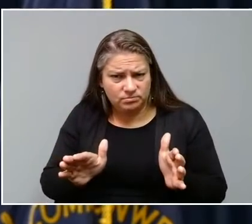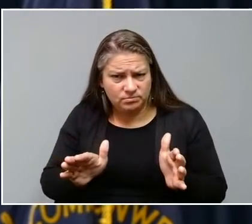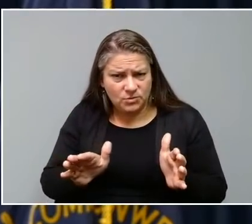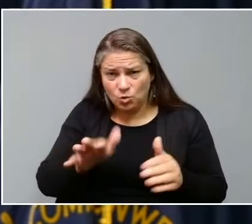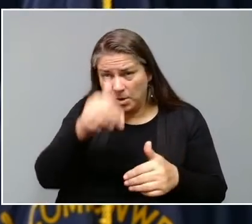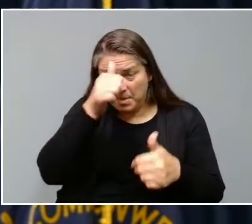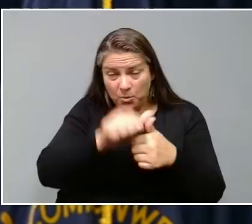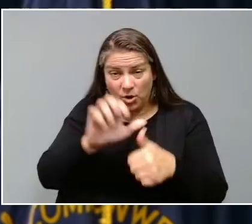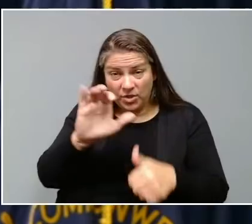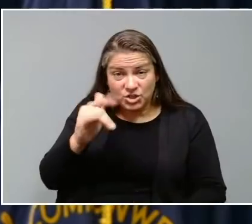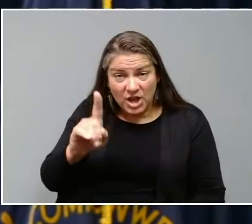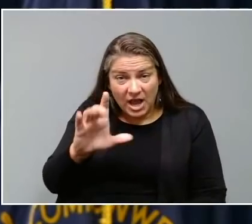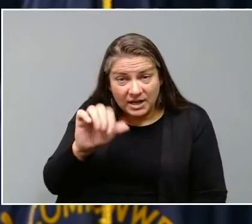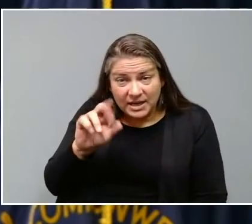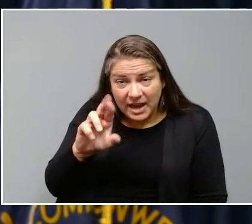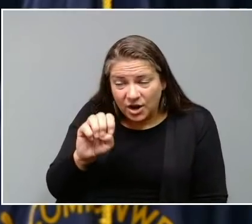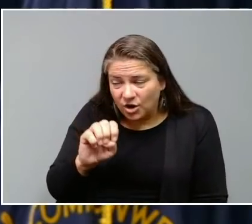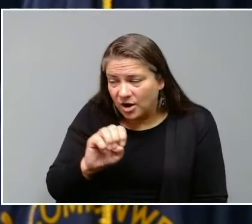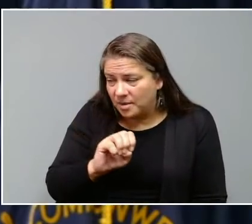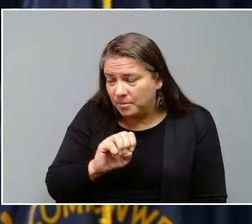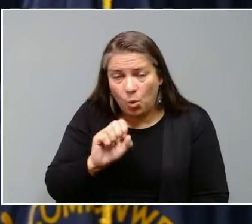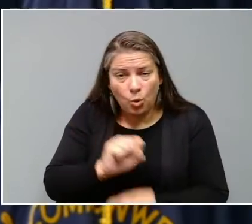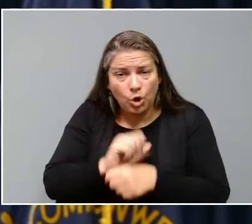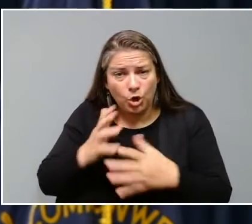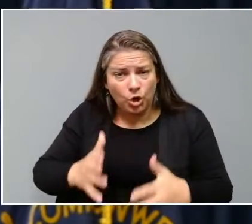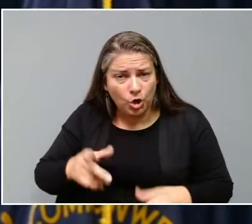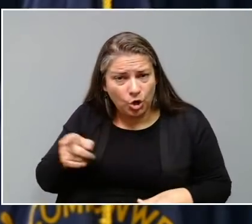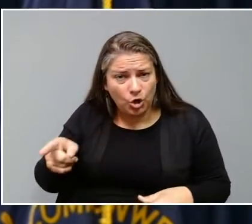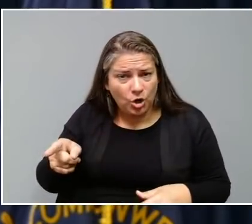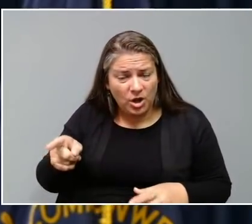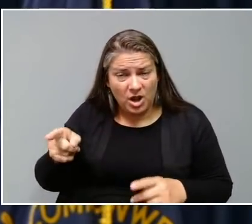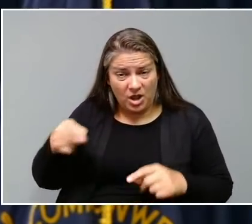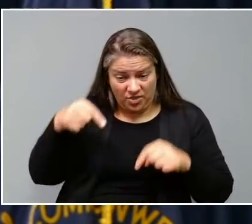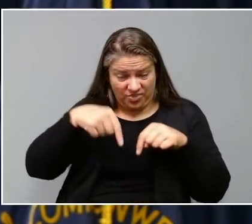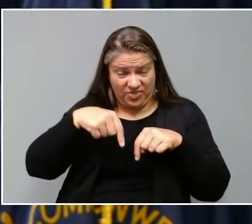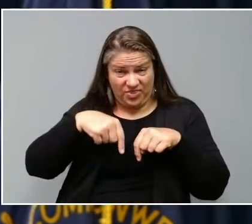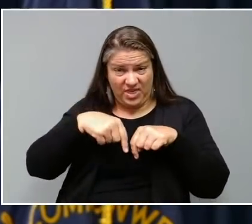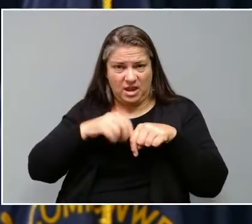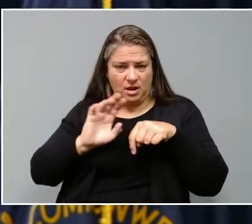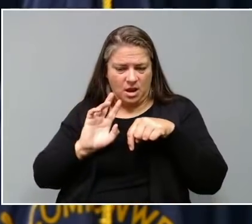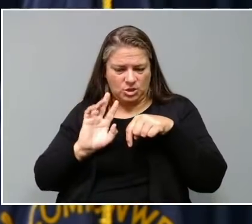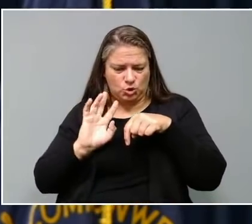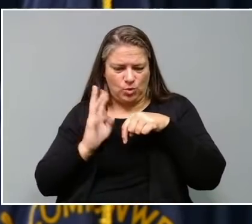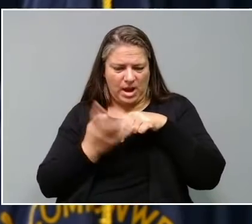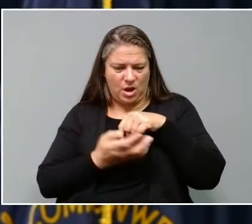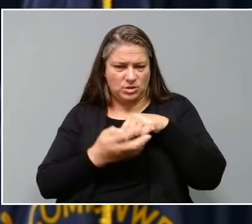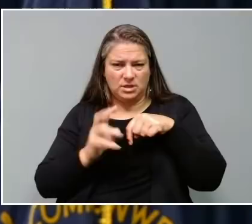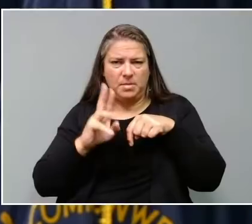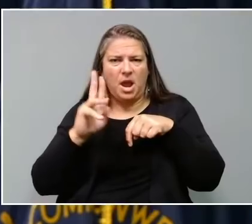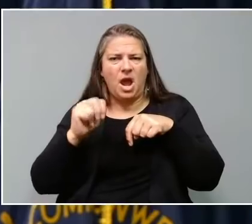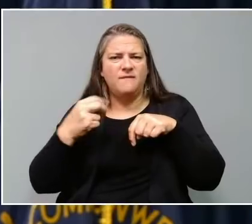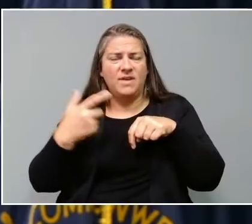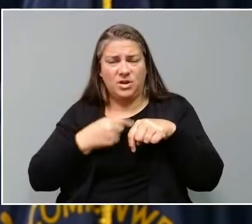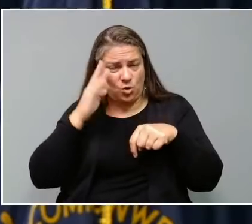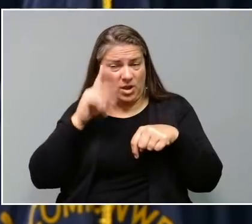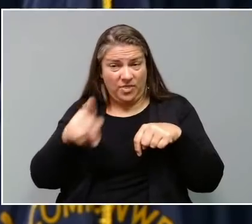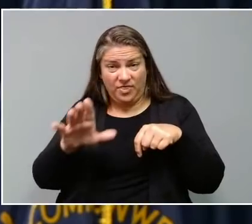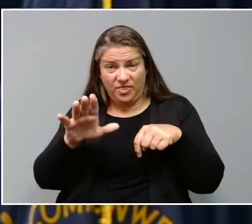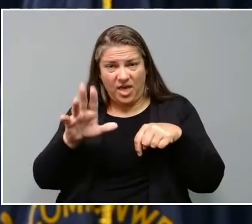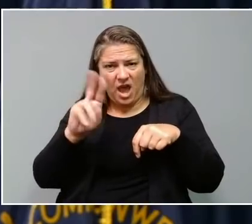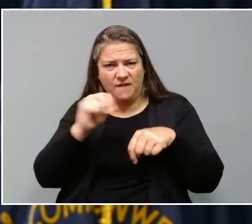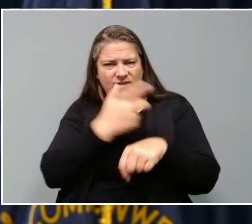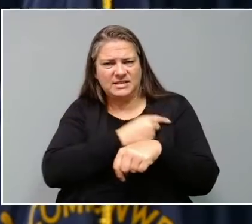care worker is surrounded by unvaccinated individuals because they can't be, right, at their age all day